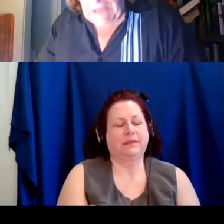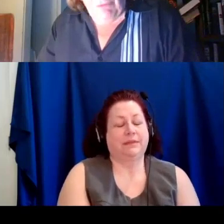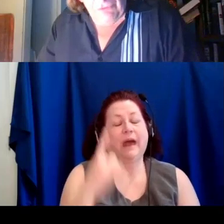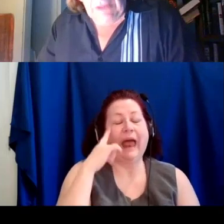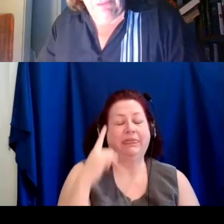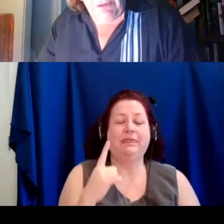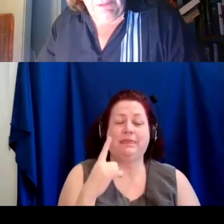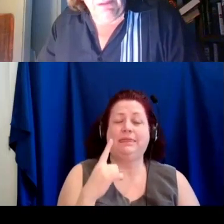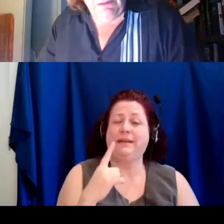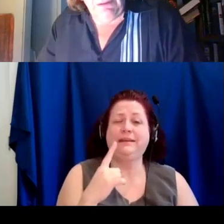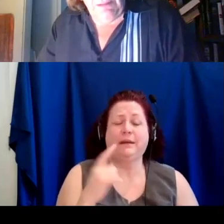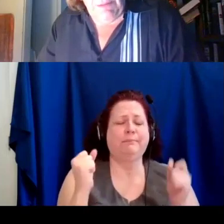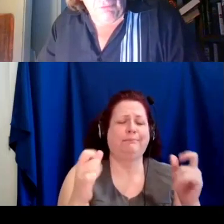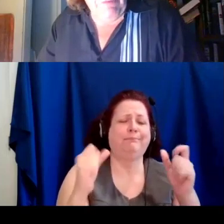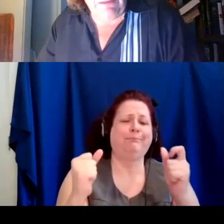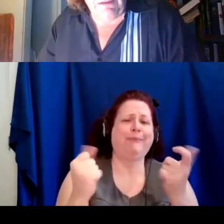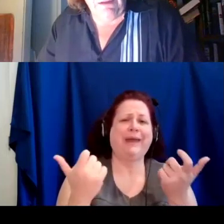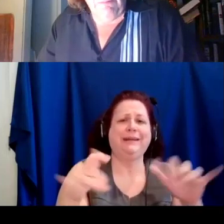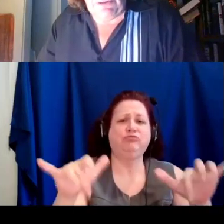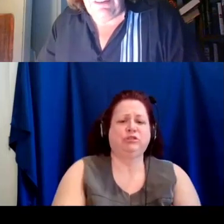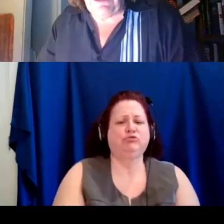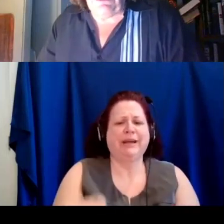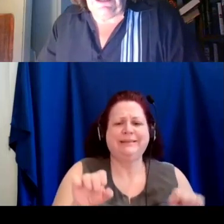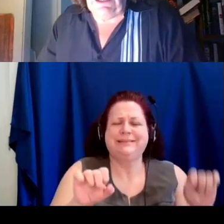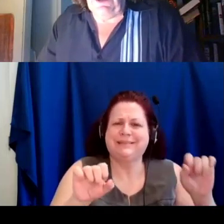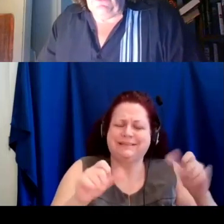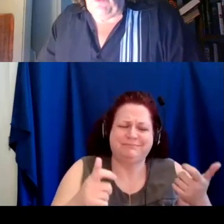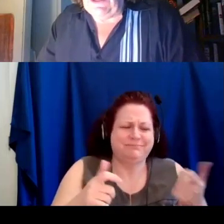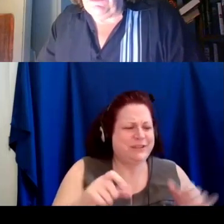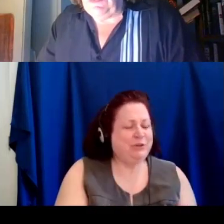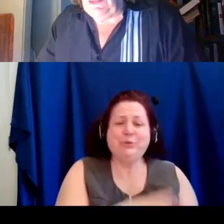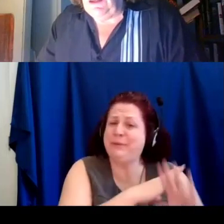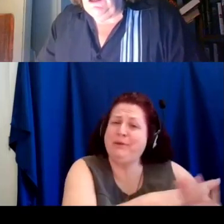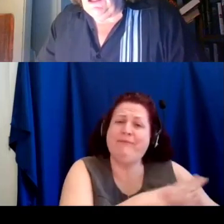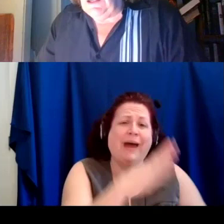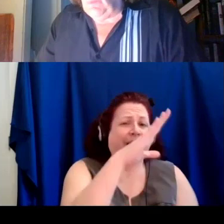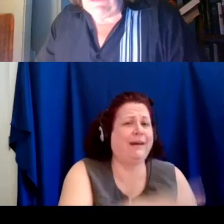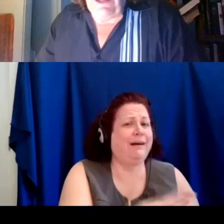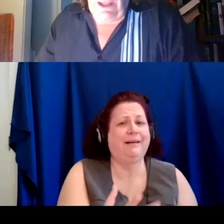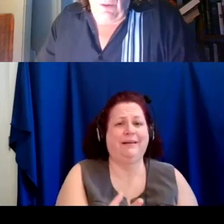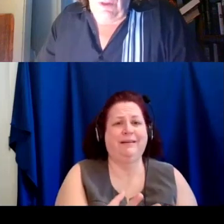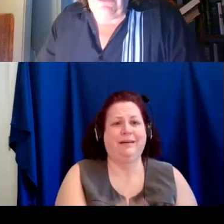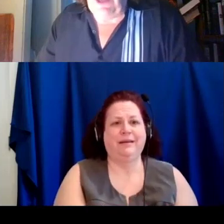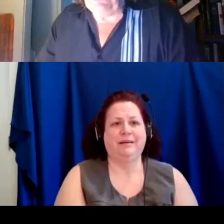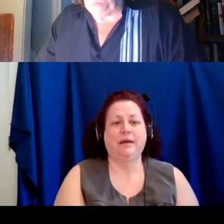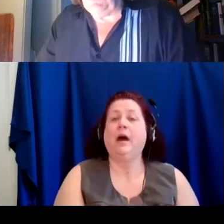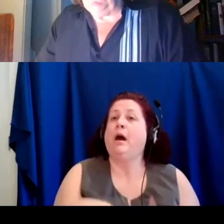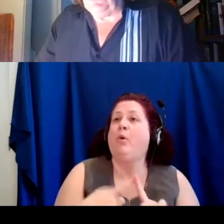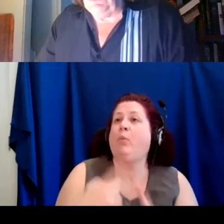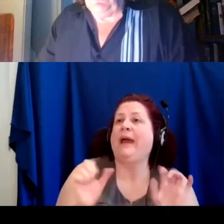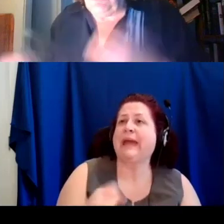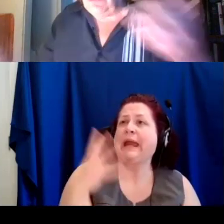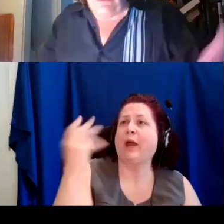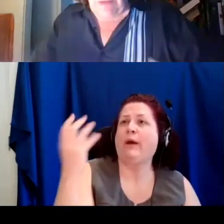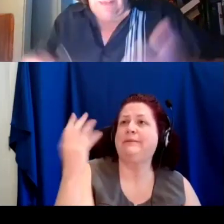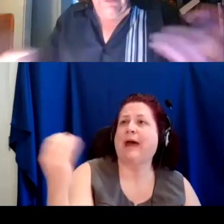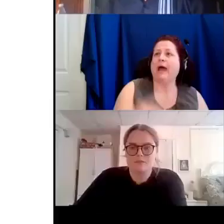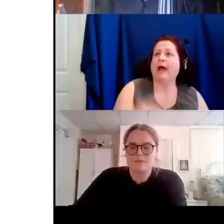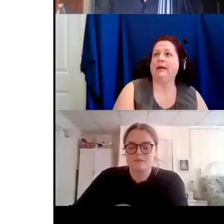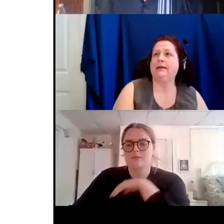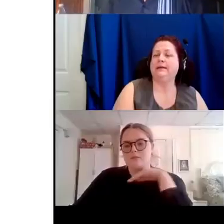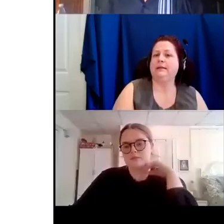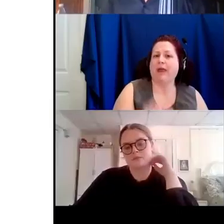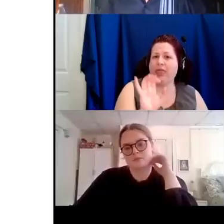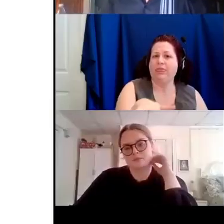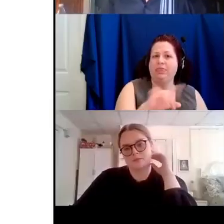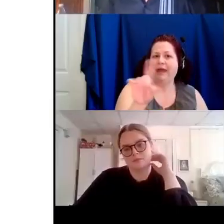think many restraints can be prevented, particularly when it's the when can I go outside question, which also ties into